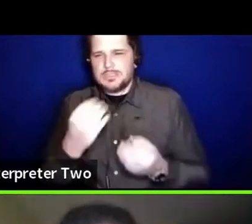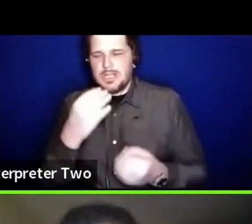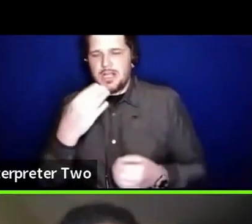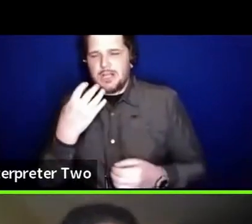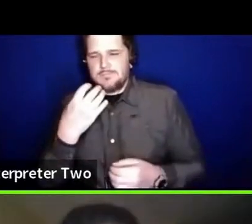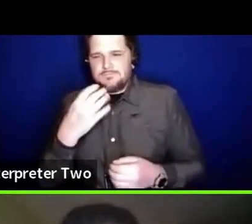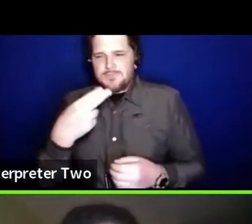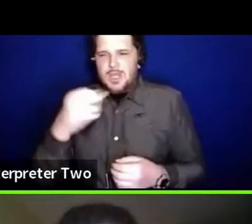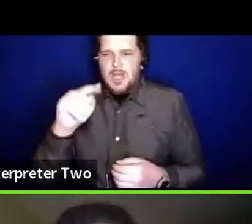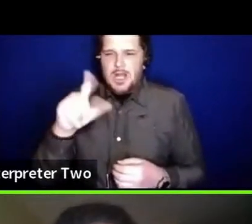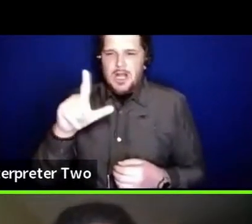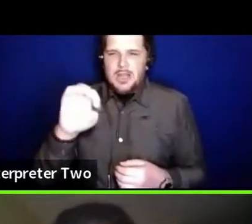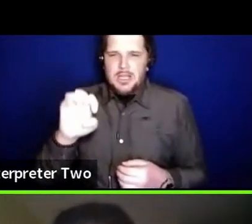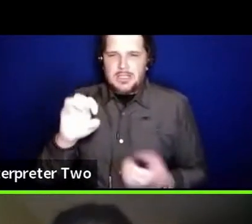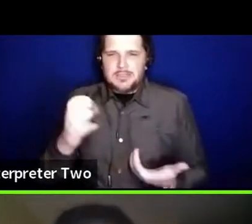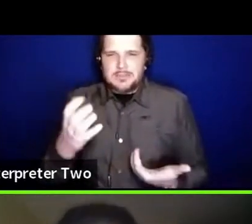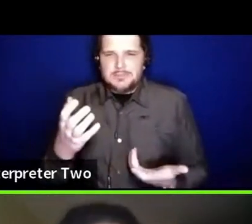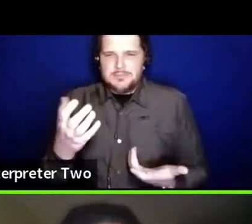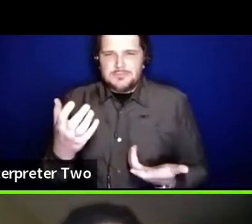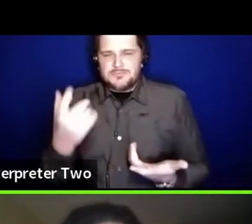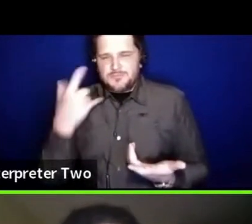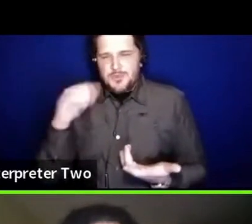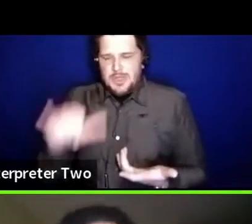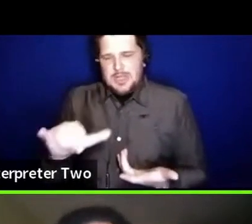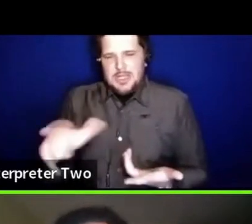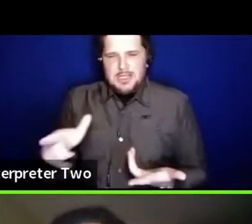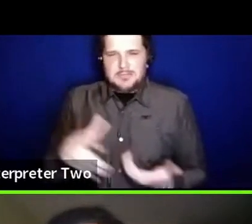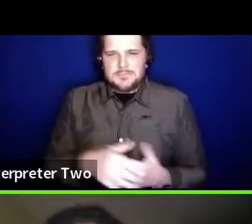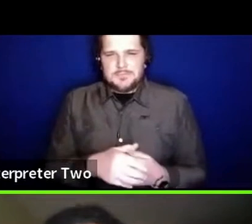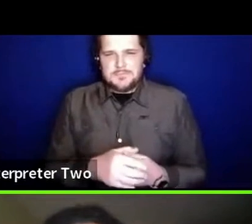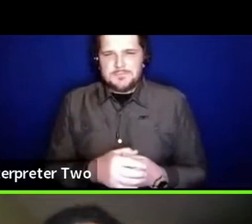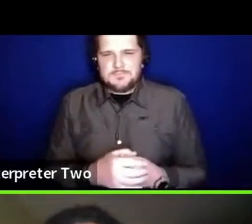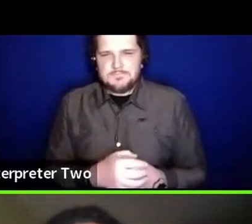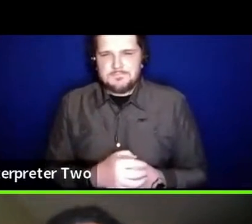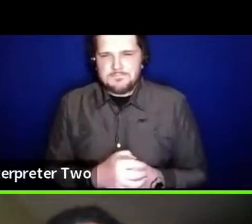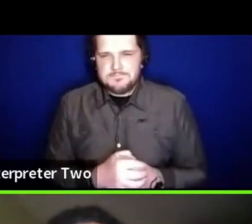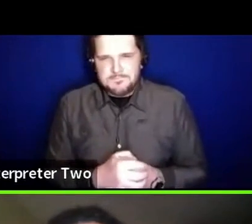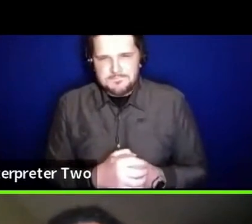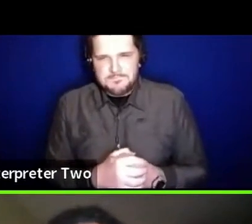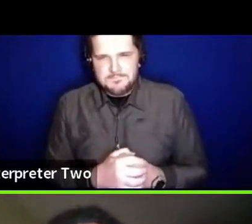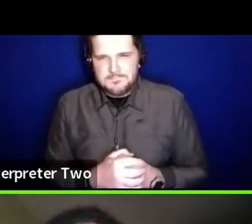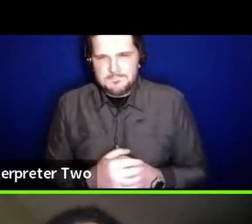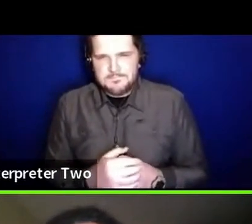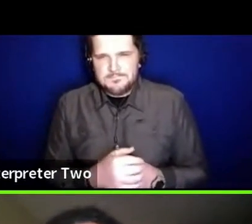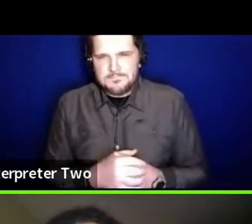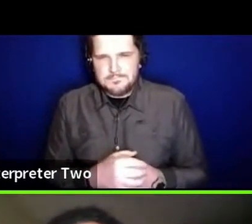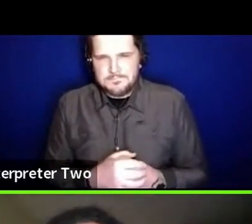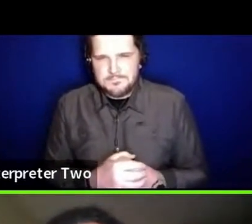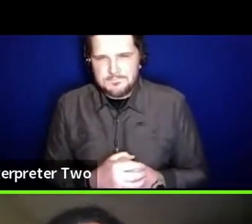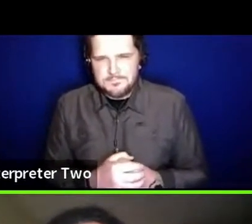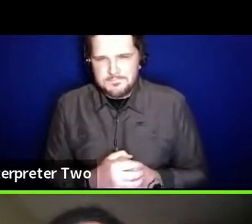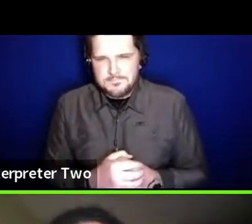bit, just kind of come back to that. Well, actually, like already kind of back